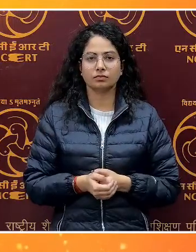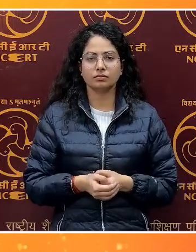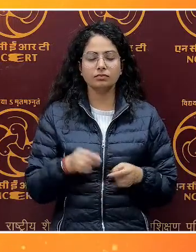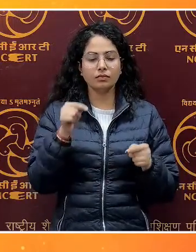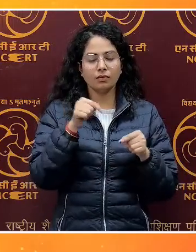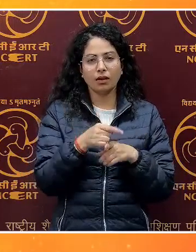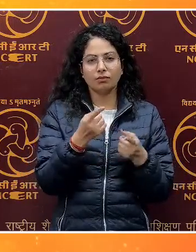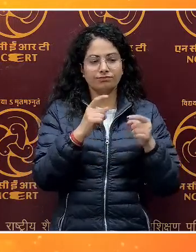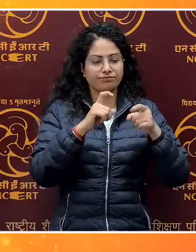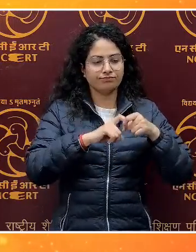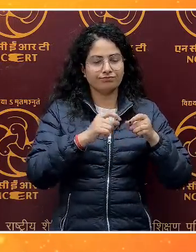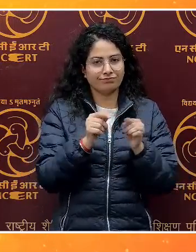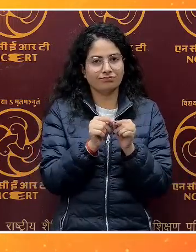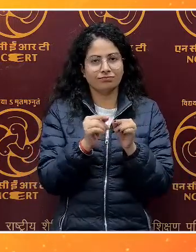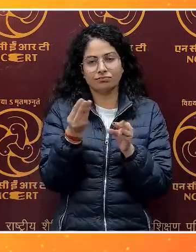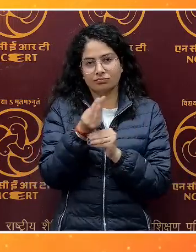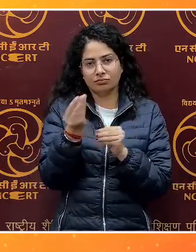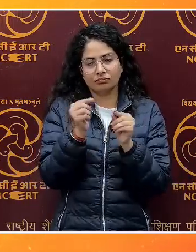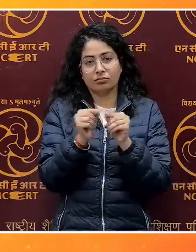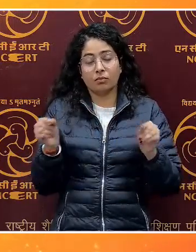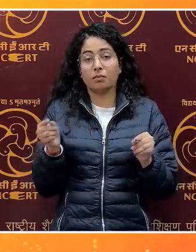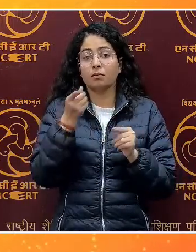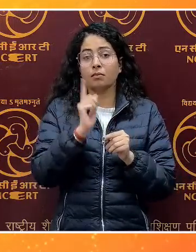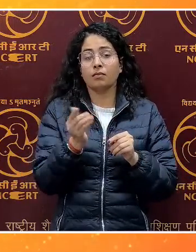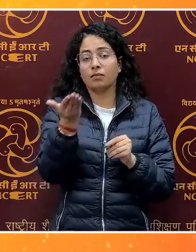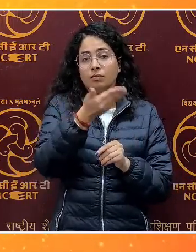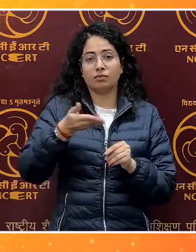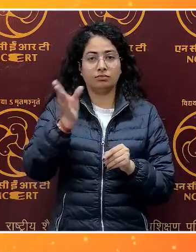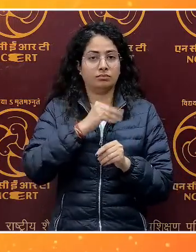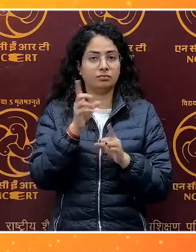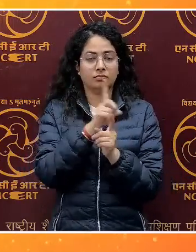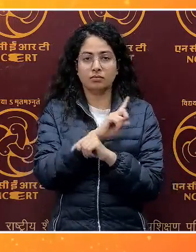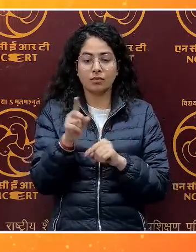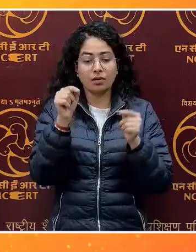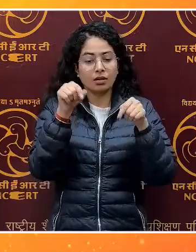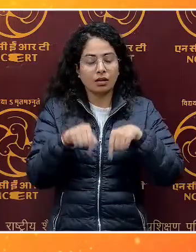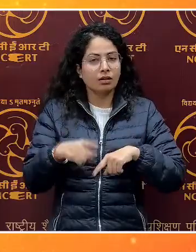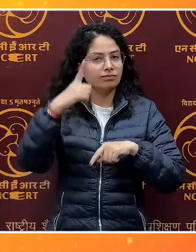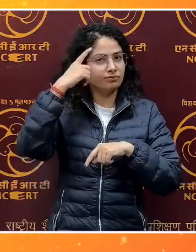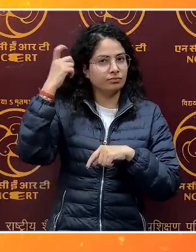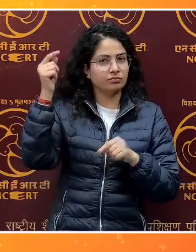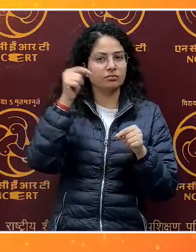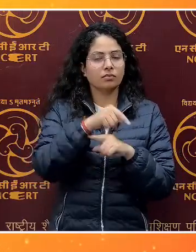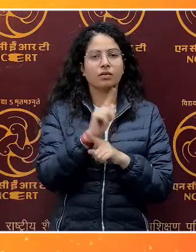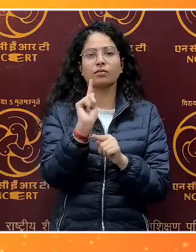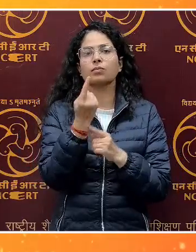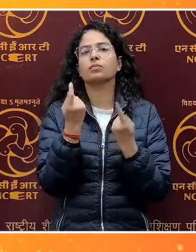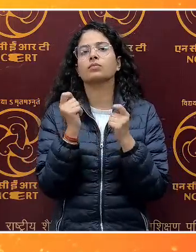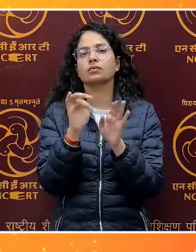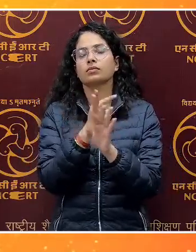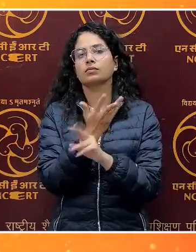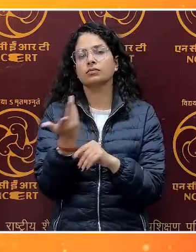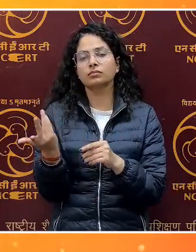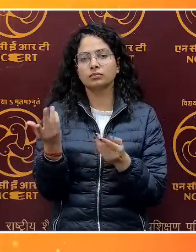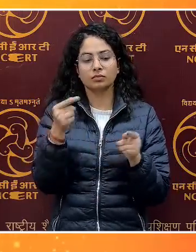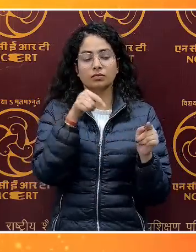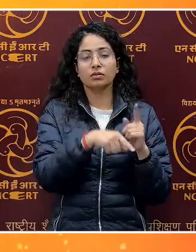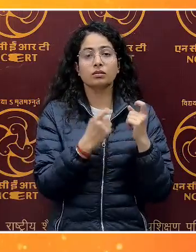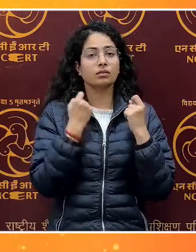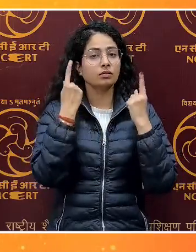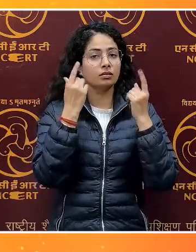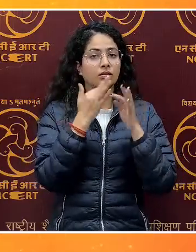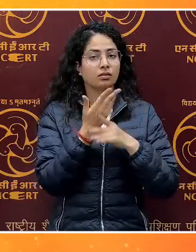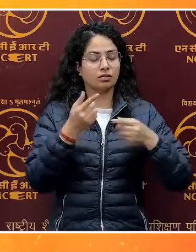big, but children should not be scared of it. They should visualize the problem. Okay. First, you try to understand the